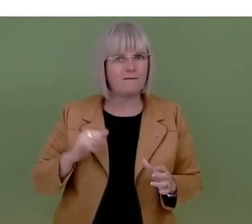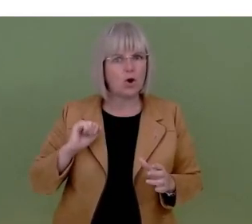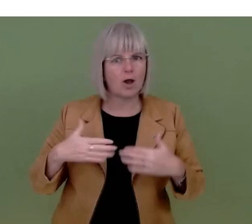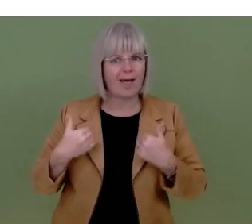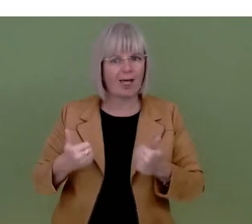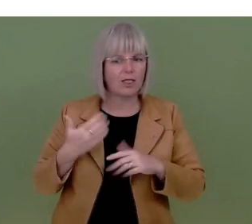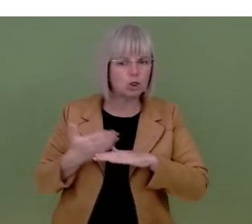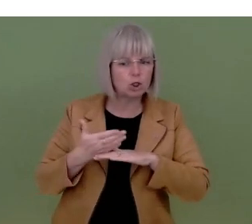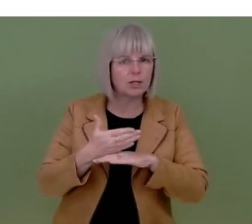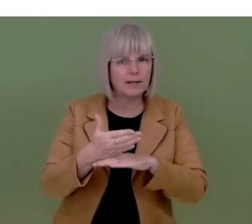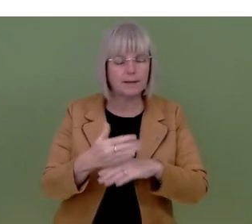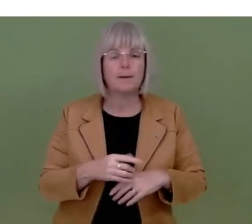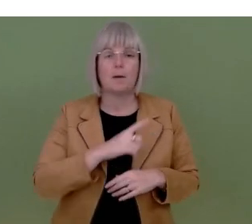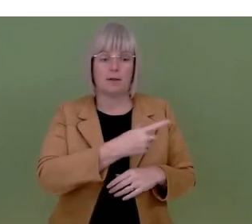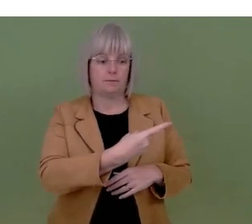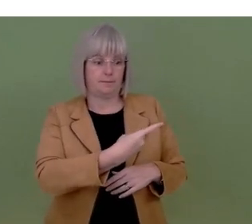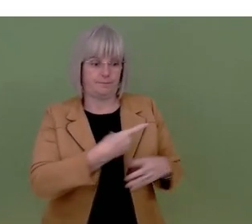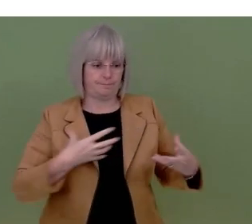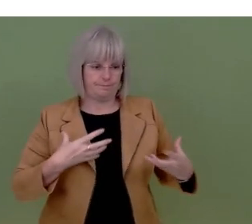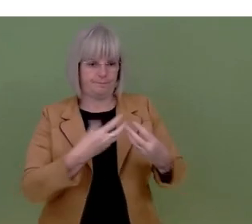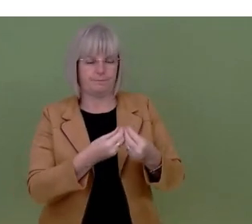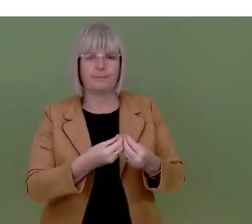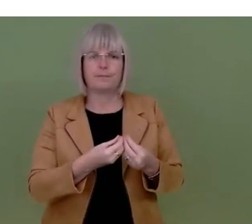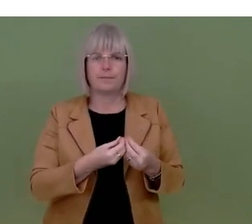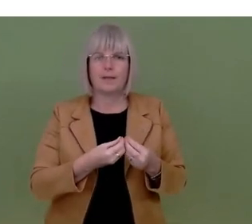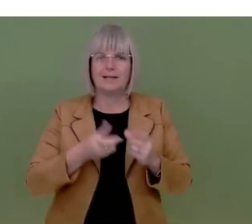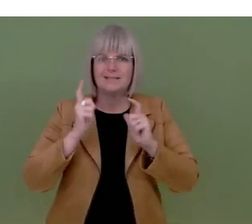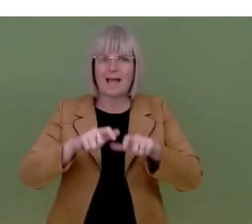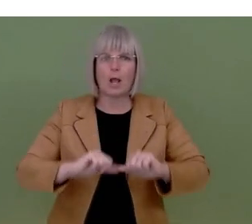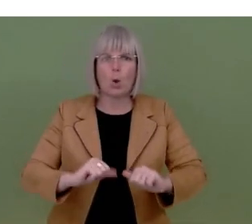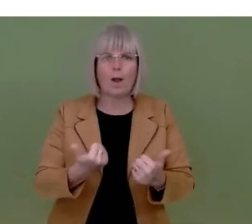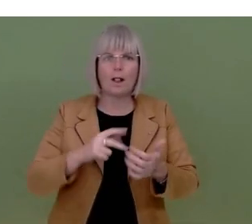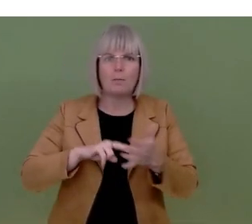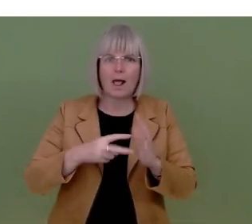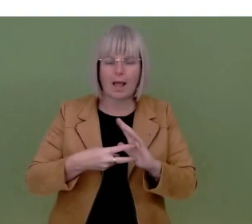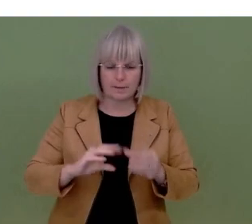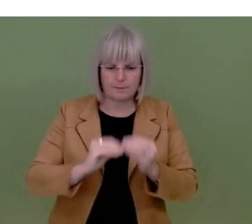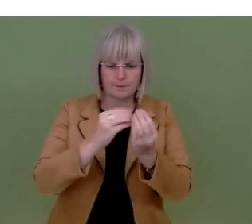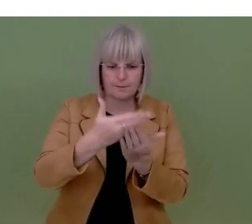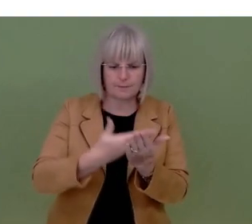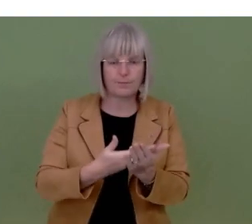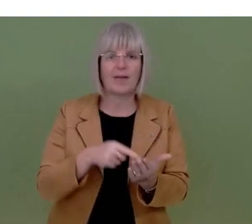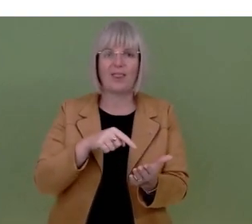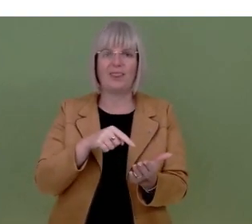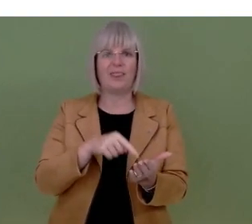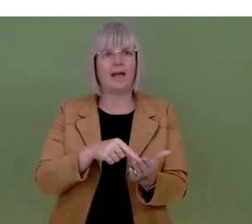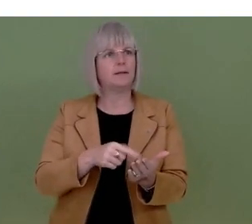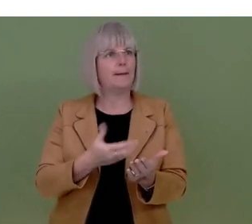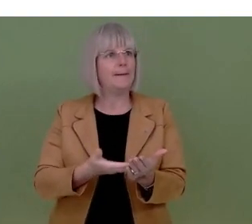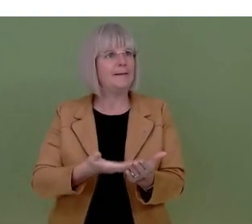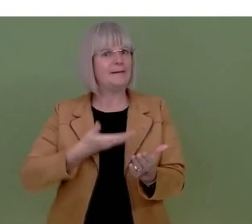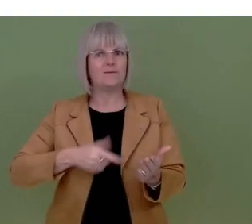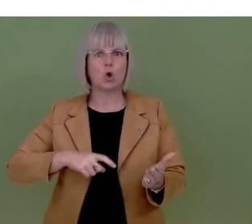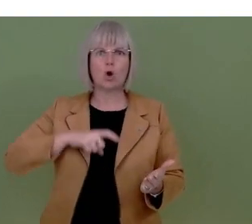was put together, constructed, gave me at the time confidence that as much as we had that we could